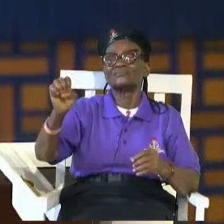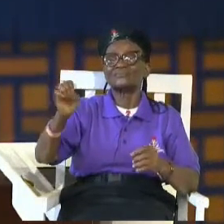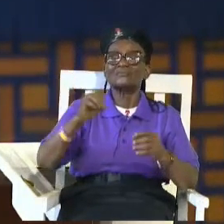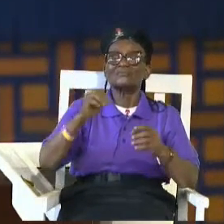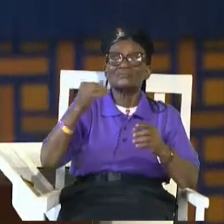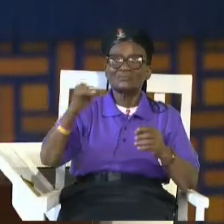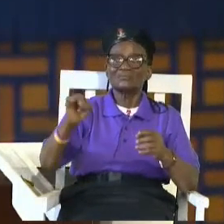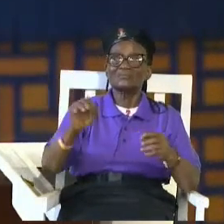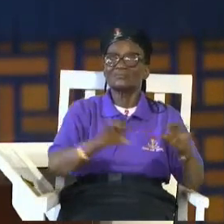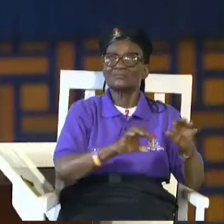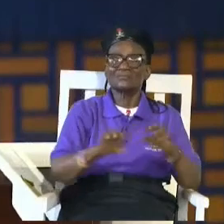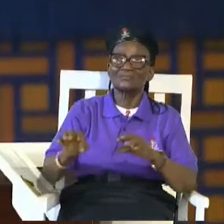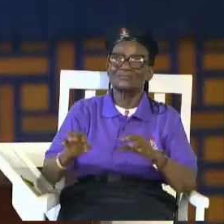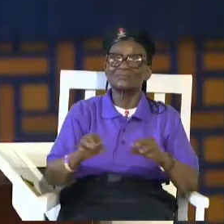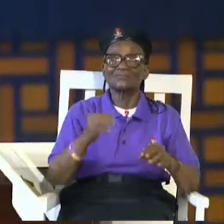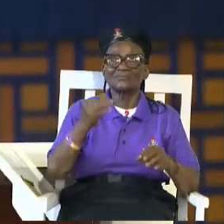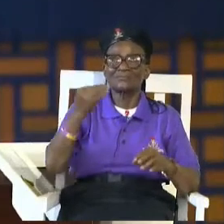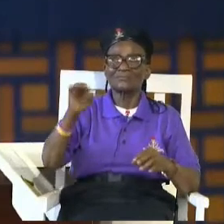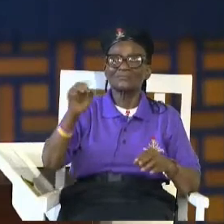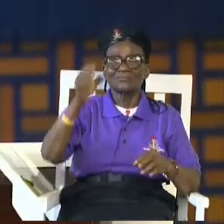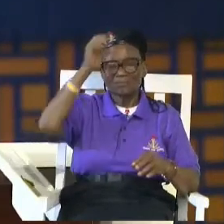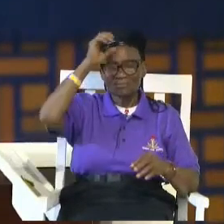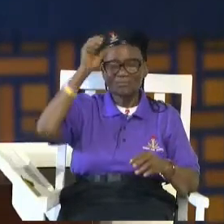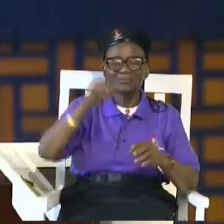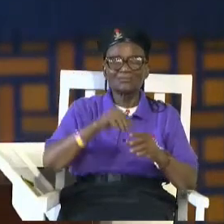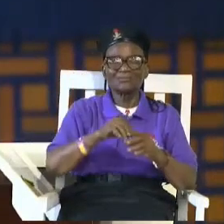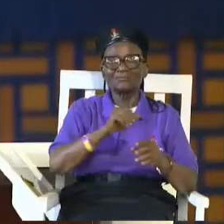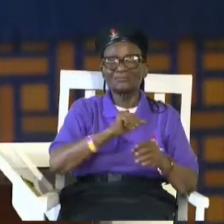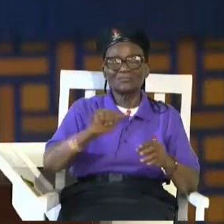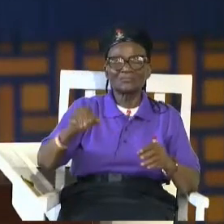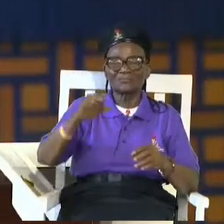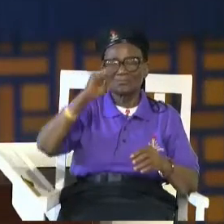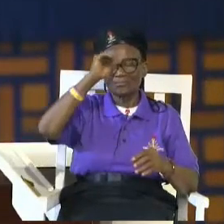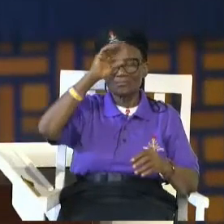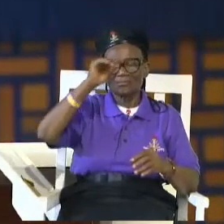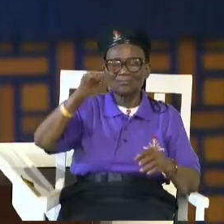Satan in a man's life.